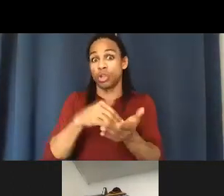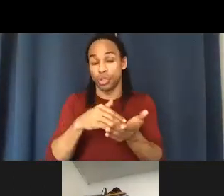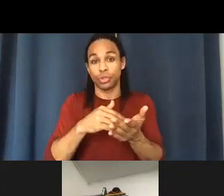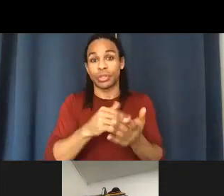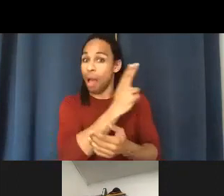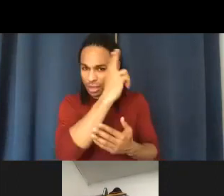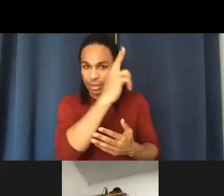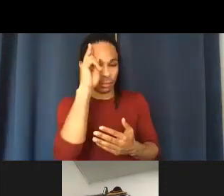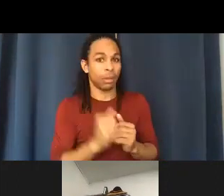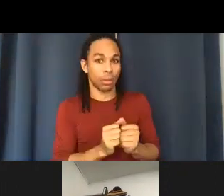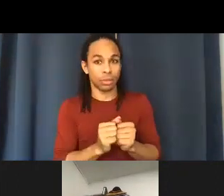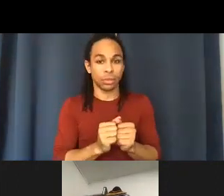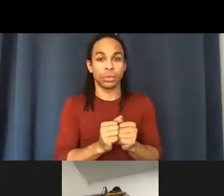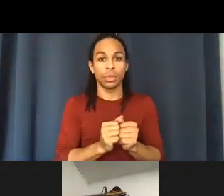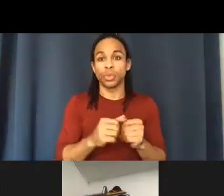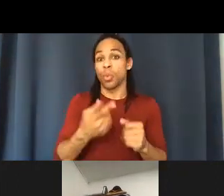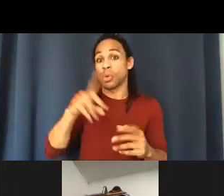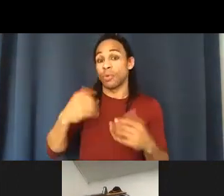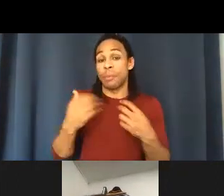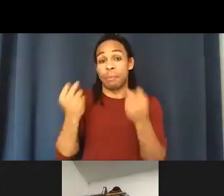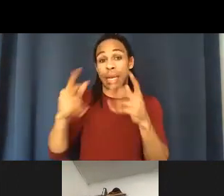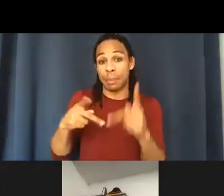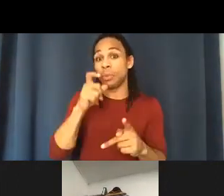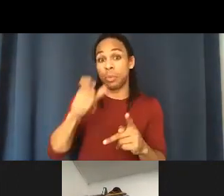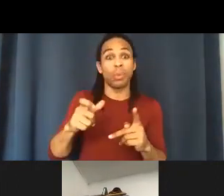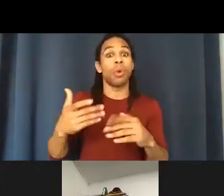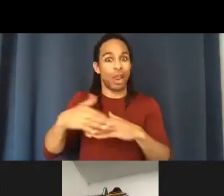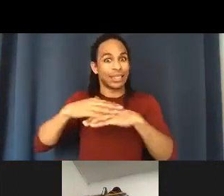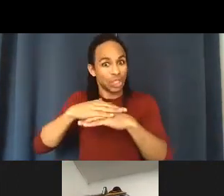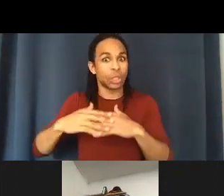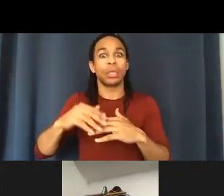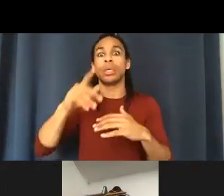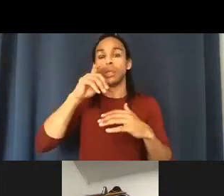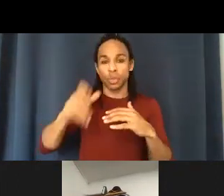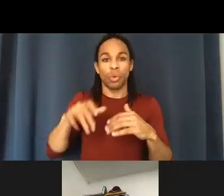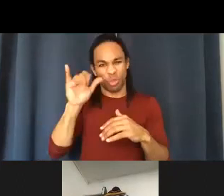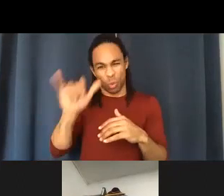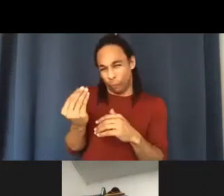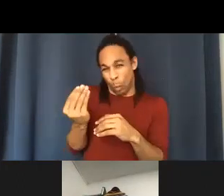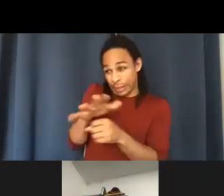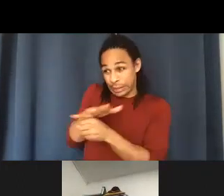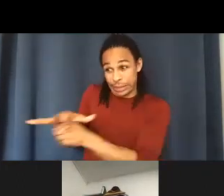care to regain its role in health systems around the world,